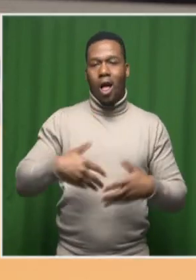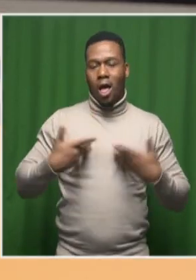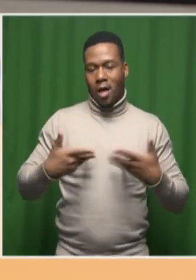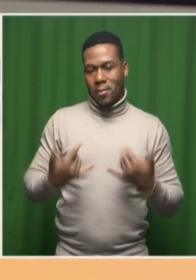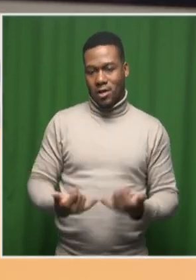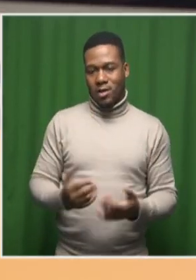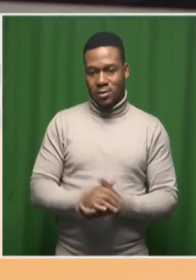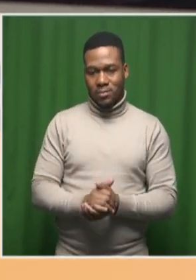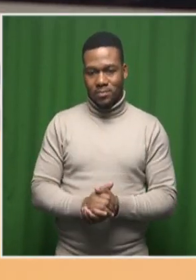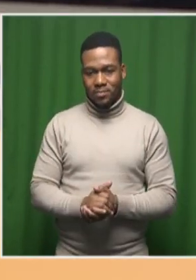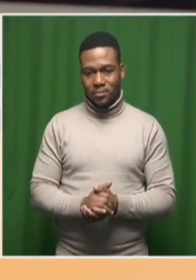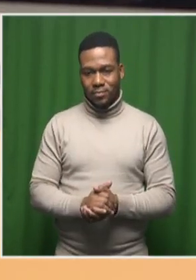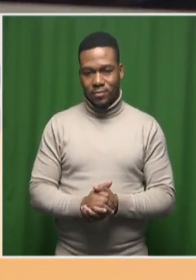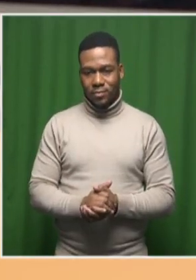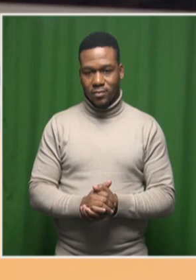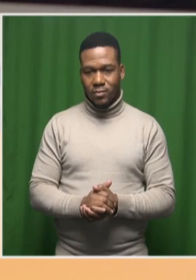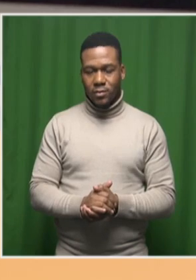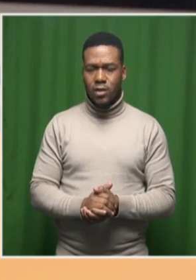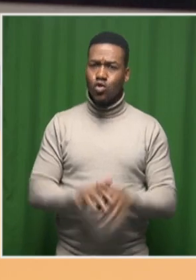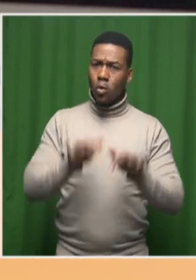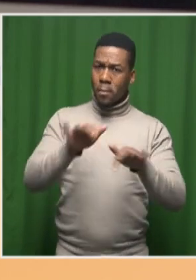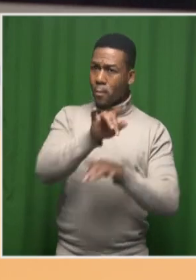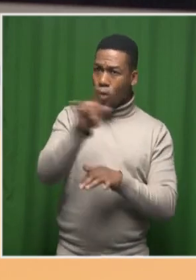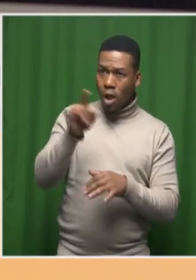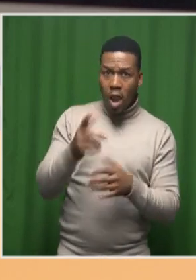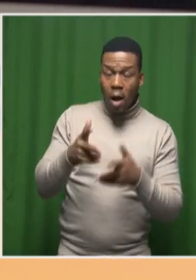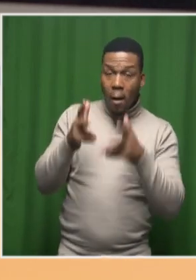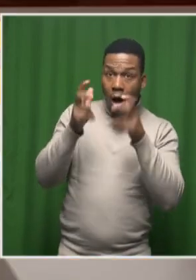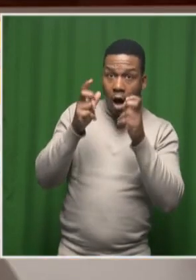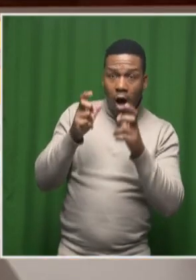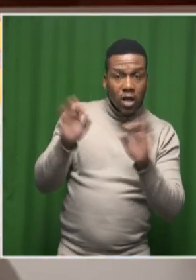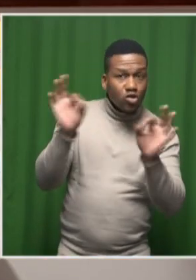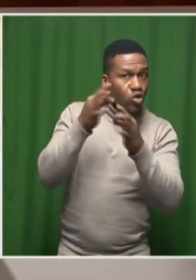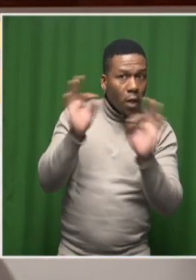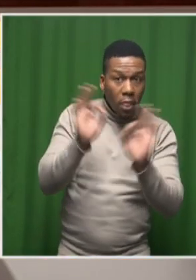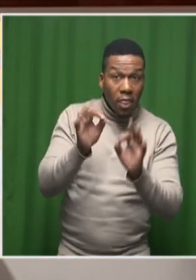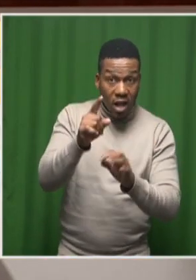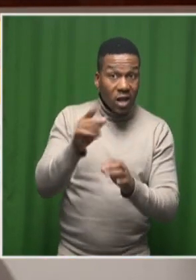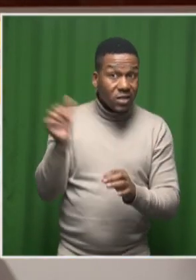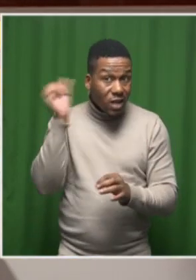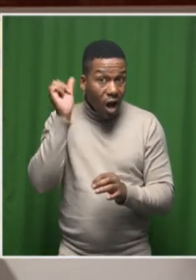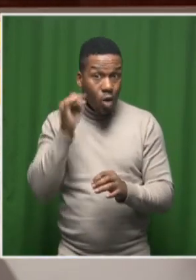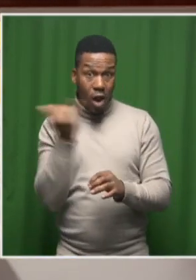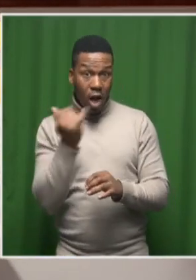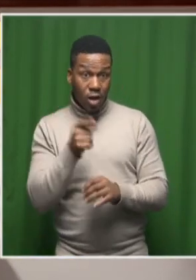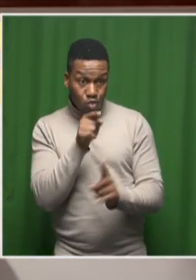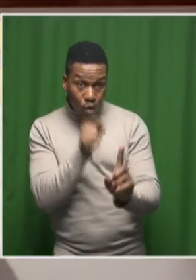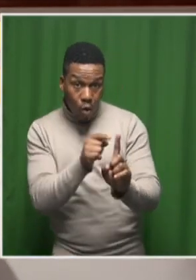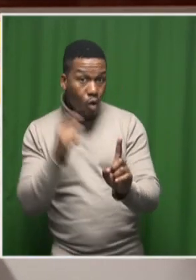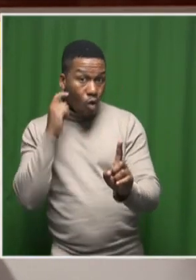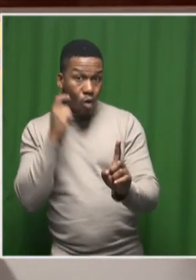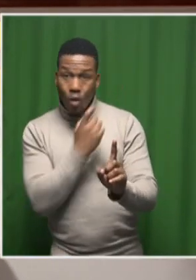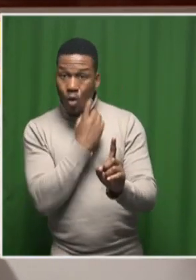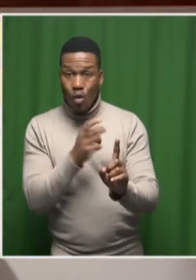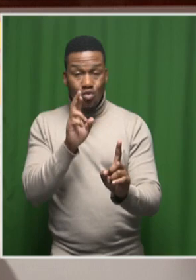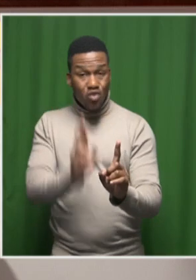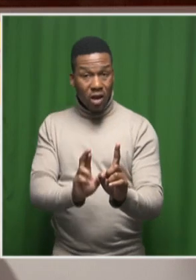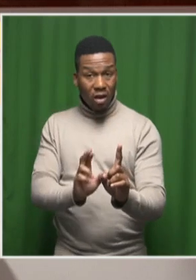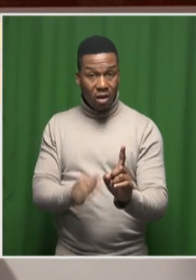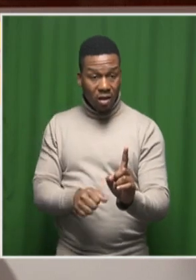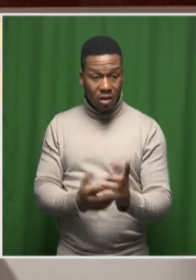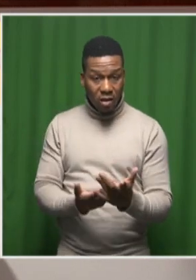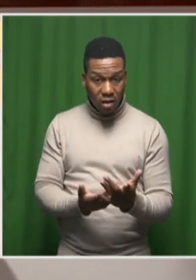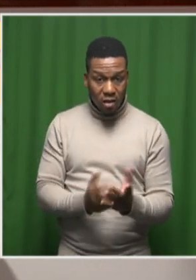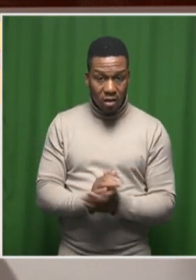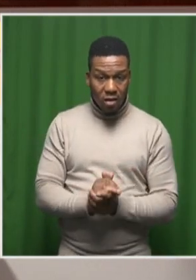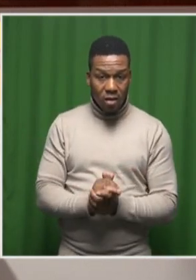And for those who haven't listened to this song, does it really sound like Riky Rick? It definitely does. Definitely. Really? Does. Gosh, the power of AI.